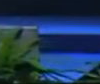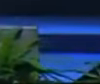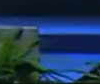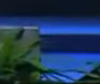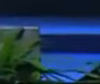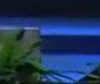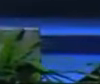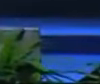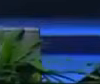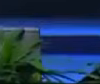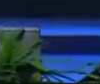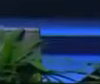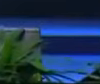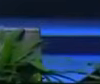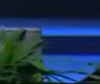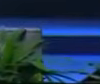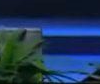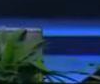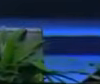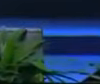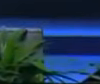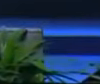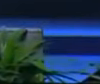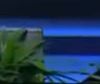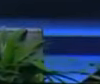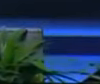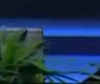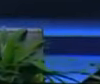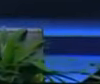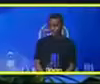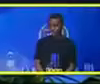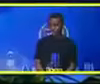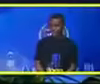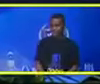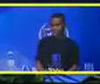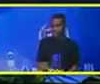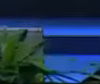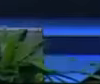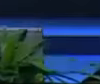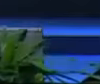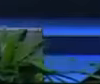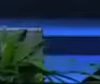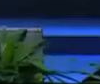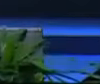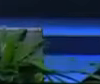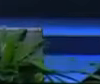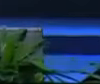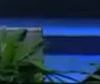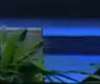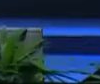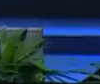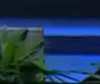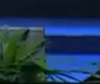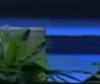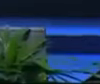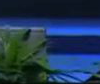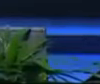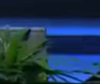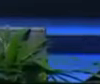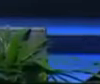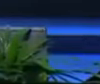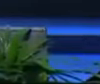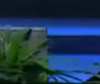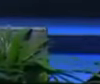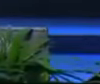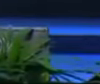He said, what do you have in your house? He said, nothing except a little cruise. And he said, that's it. And he prophesied, he said, go and borrow